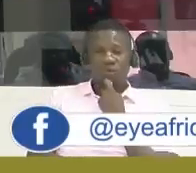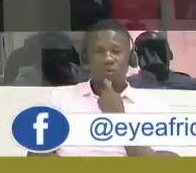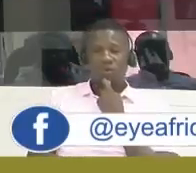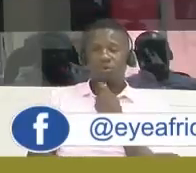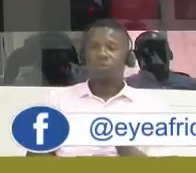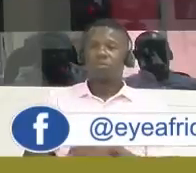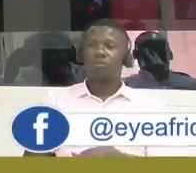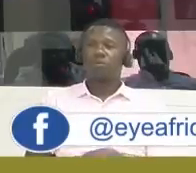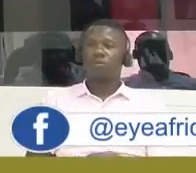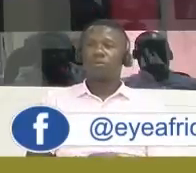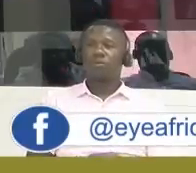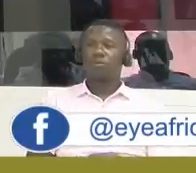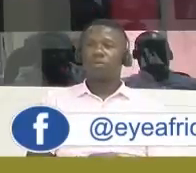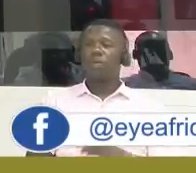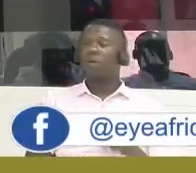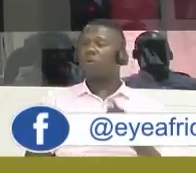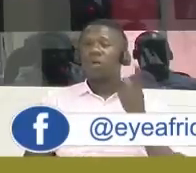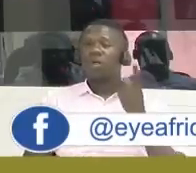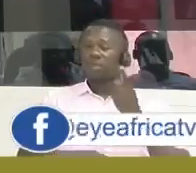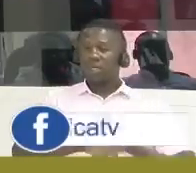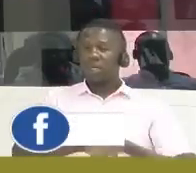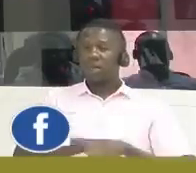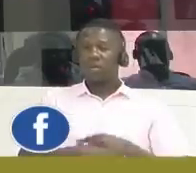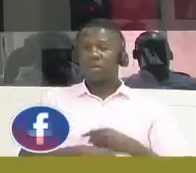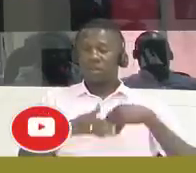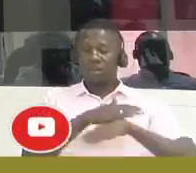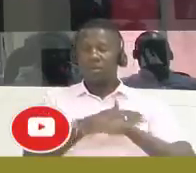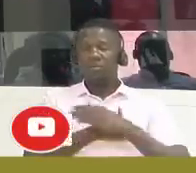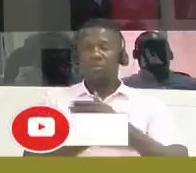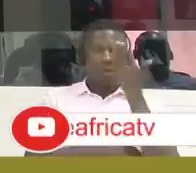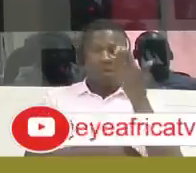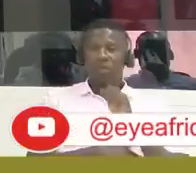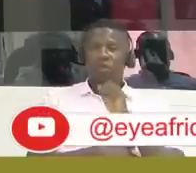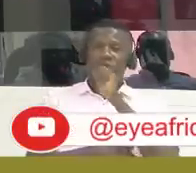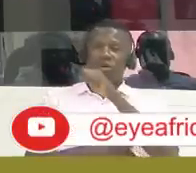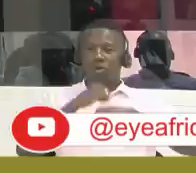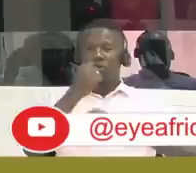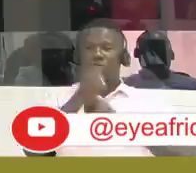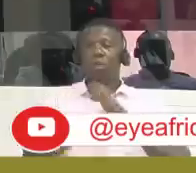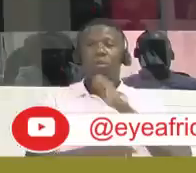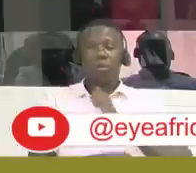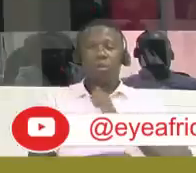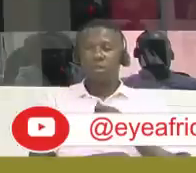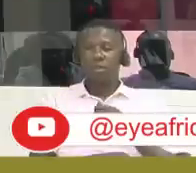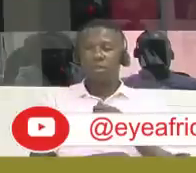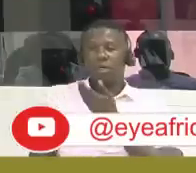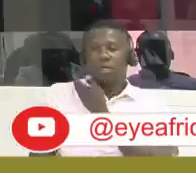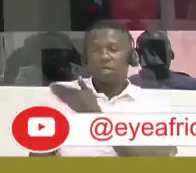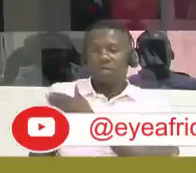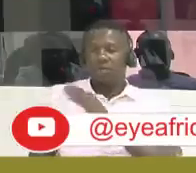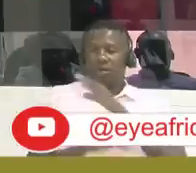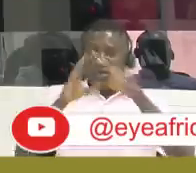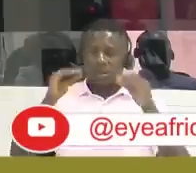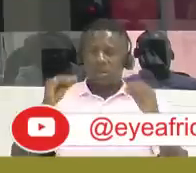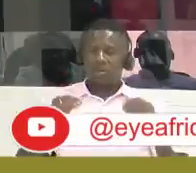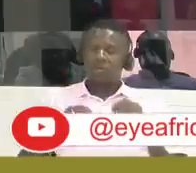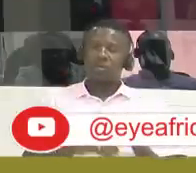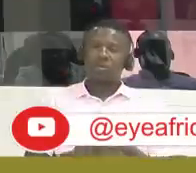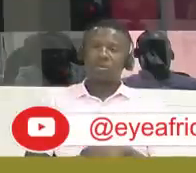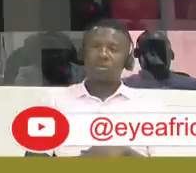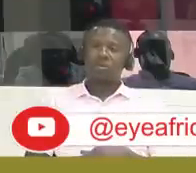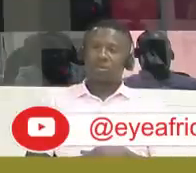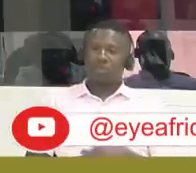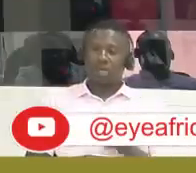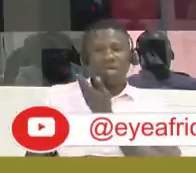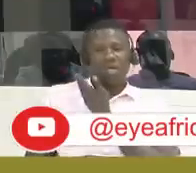At what time in the morning did your husband leave the house? He left around 8:30 in the morning. So